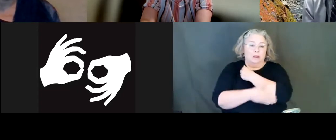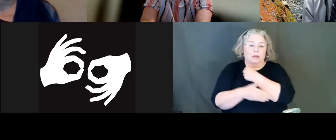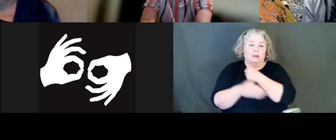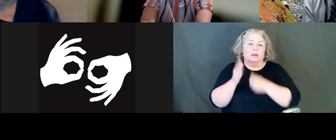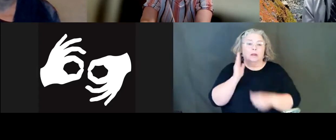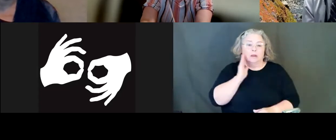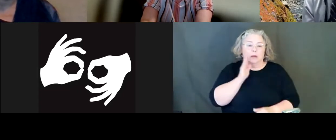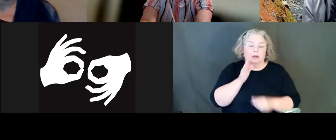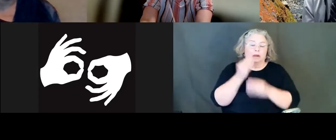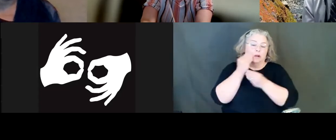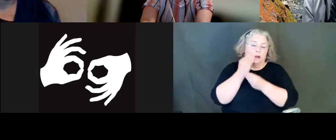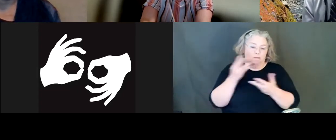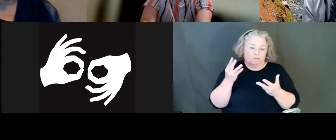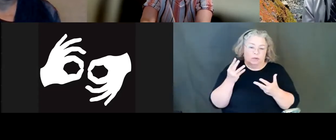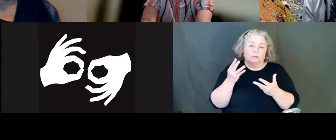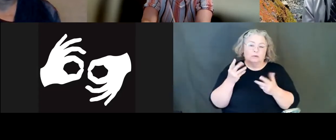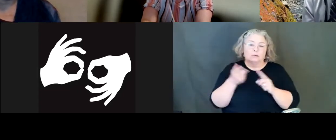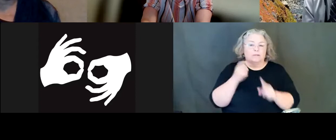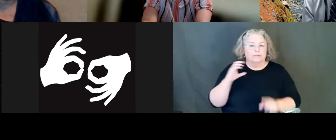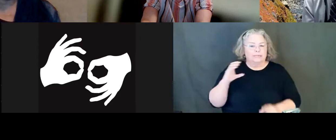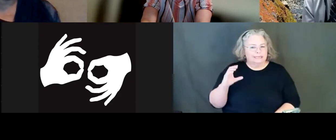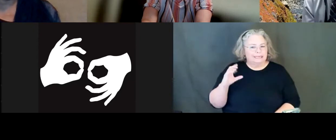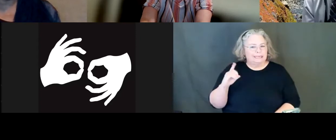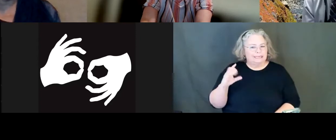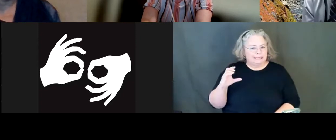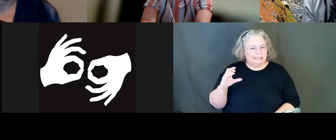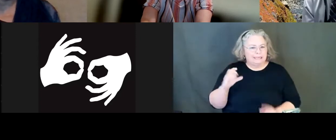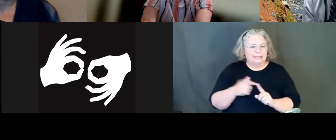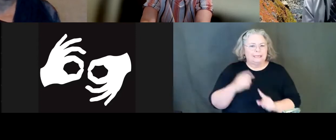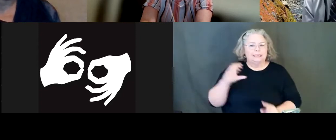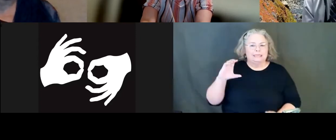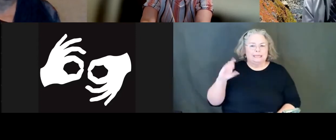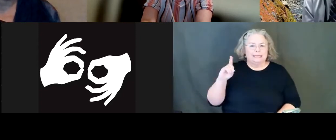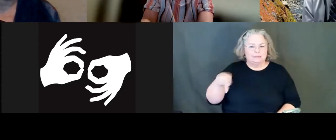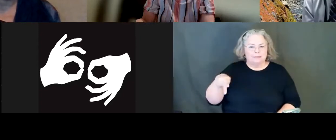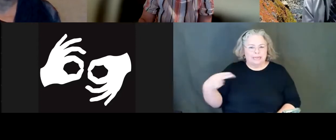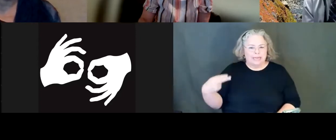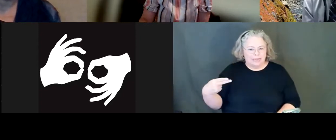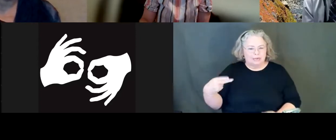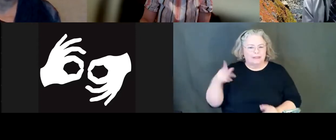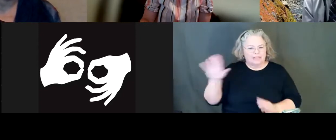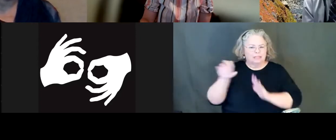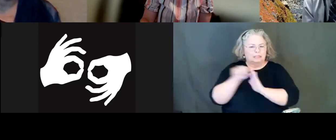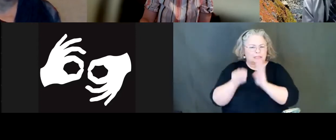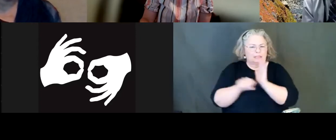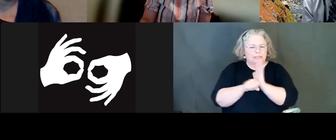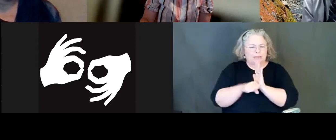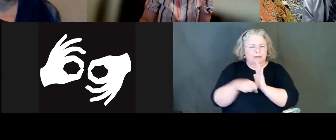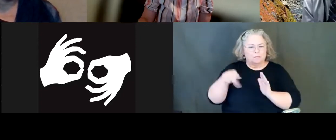able to get information from the CDC, from CDPH, which is a state public